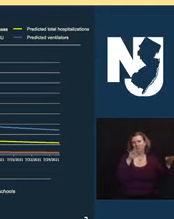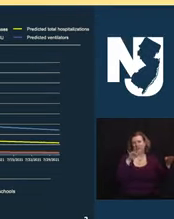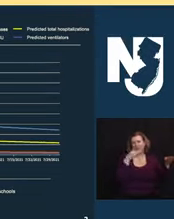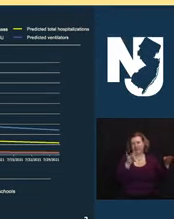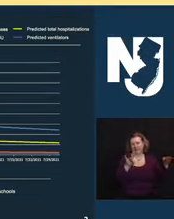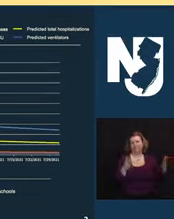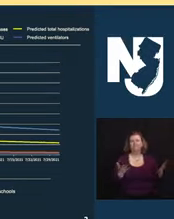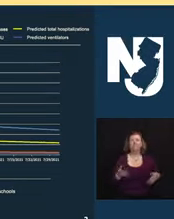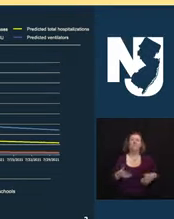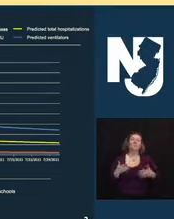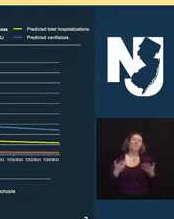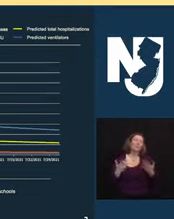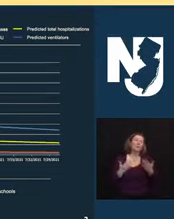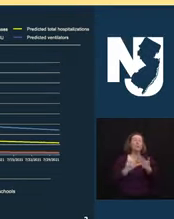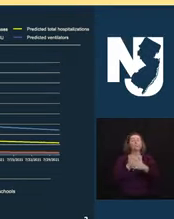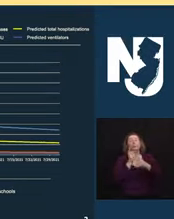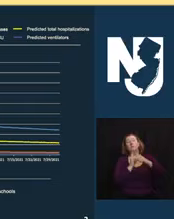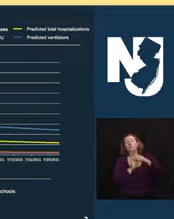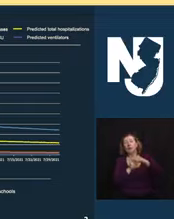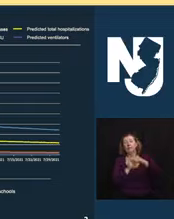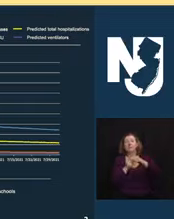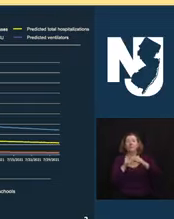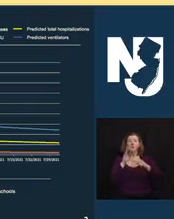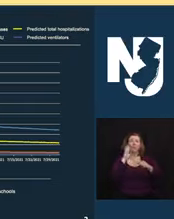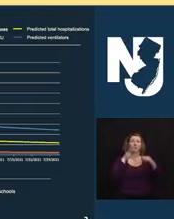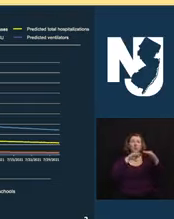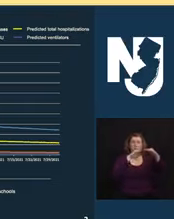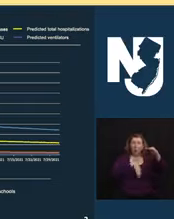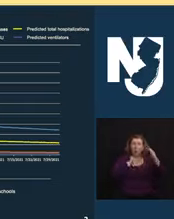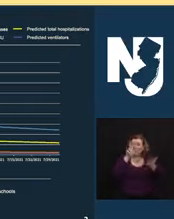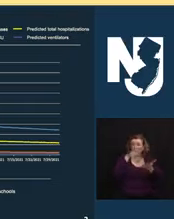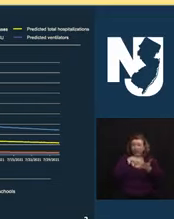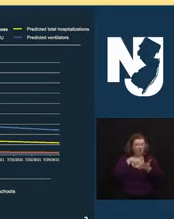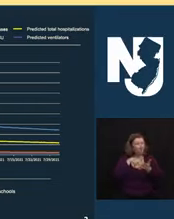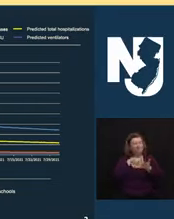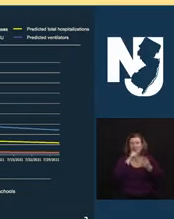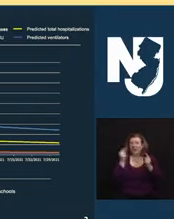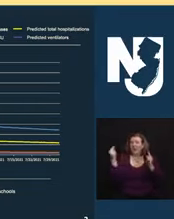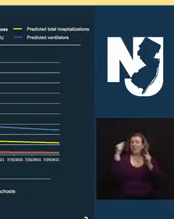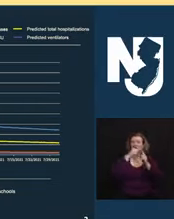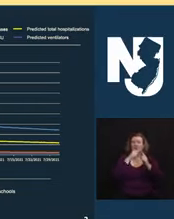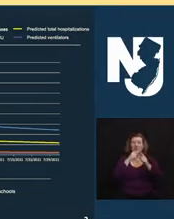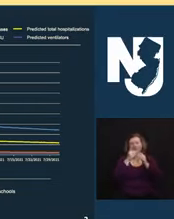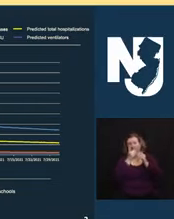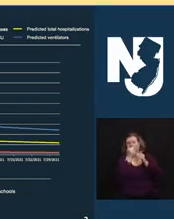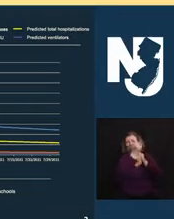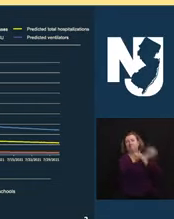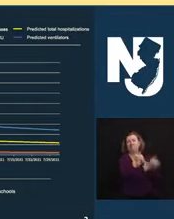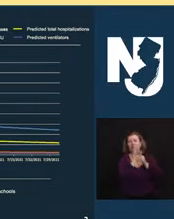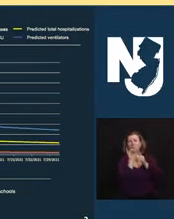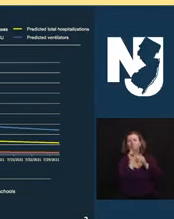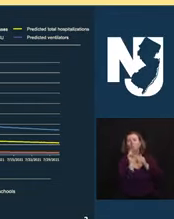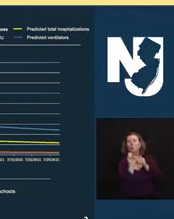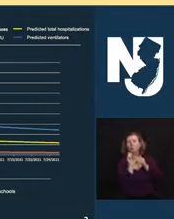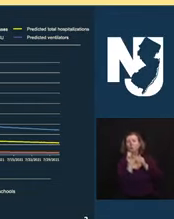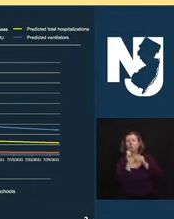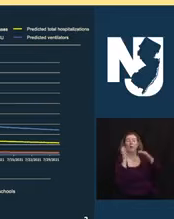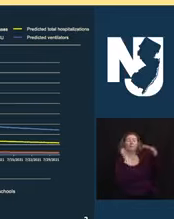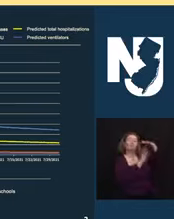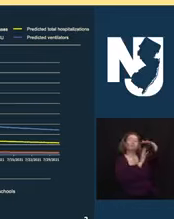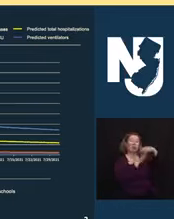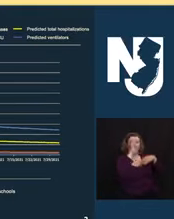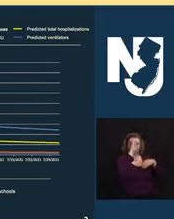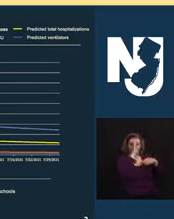cases drop below 3,000 until the middle of June at the earliest, and the number of hospitalizations would not approach